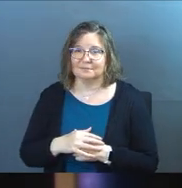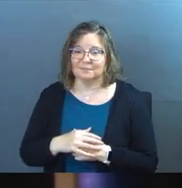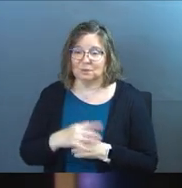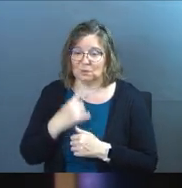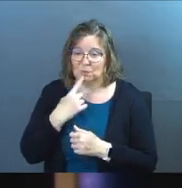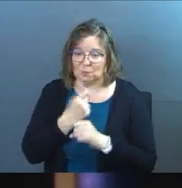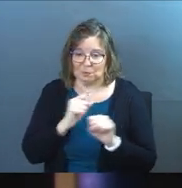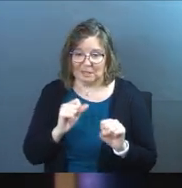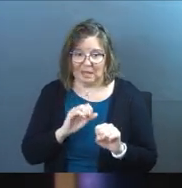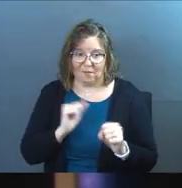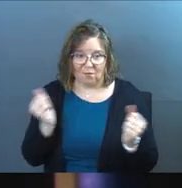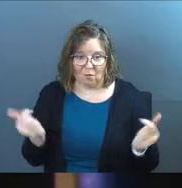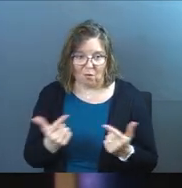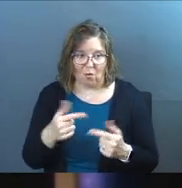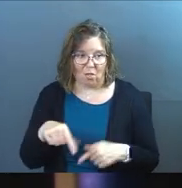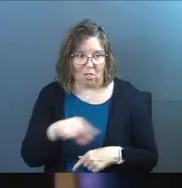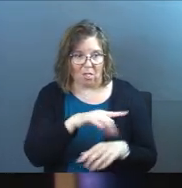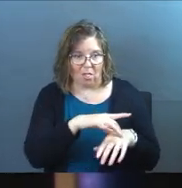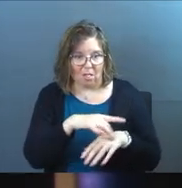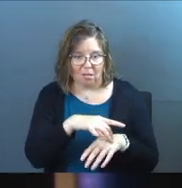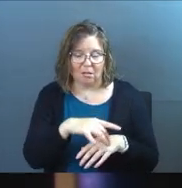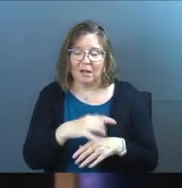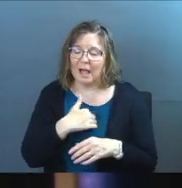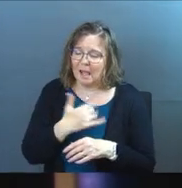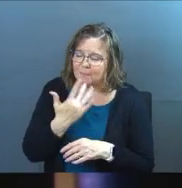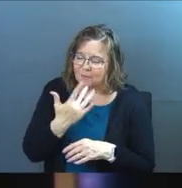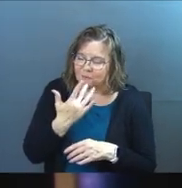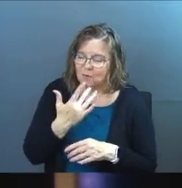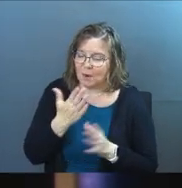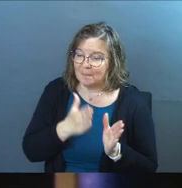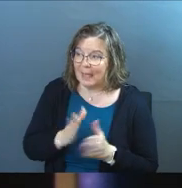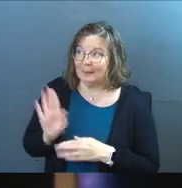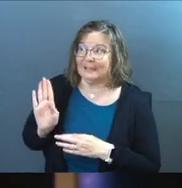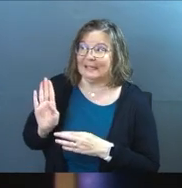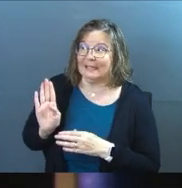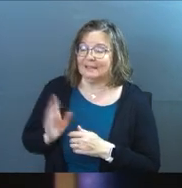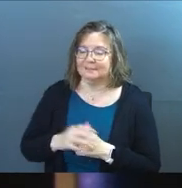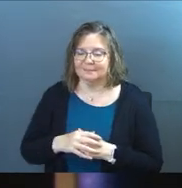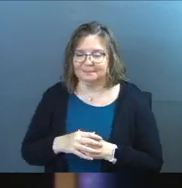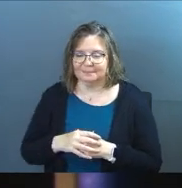To save all of humanity? I'd prefer plan B.